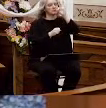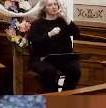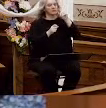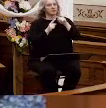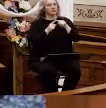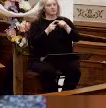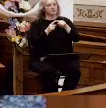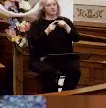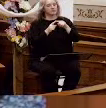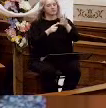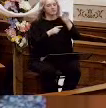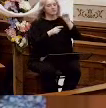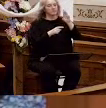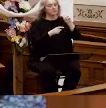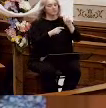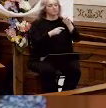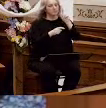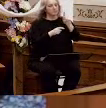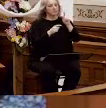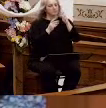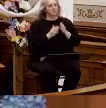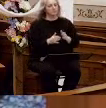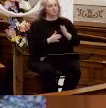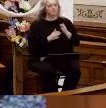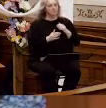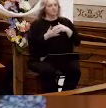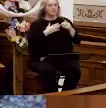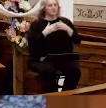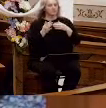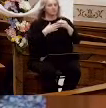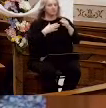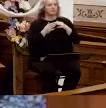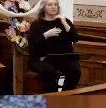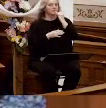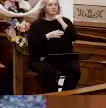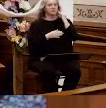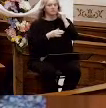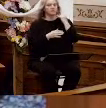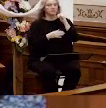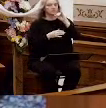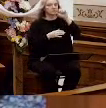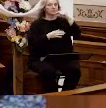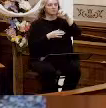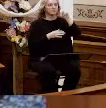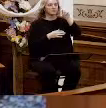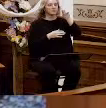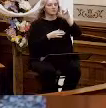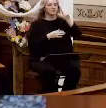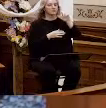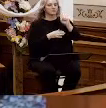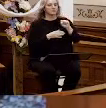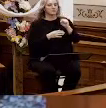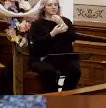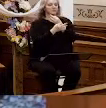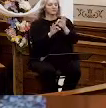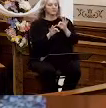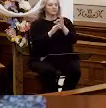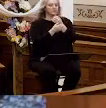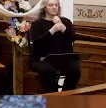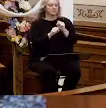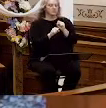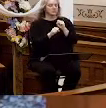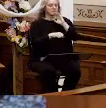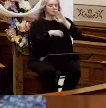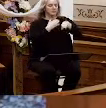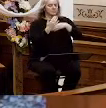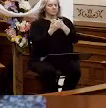body, whether Jews, Gentiles, slave, or free. And we all are given the one Spirit to drink.